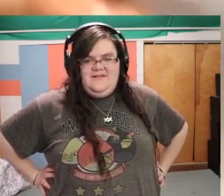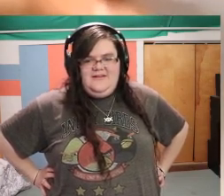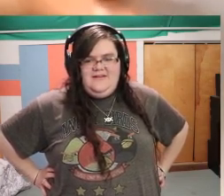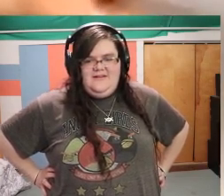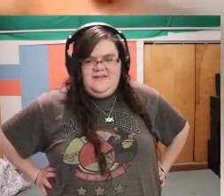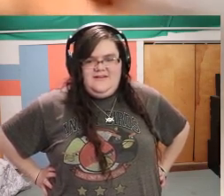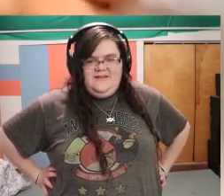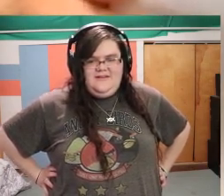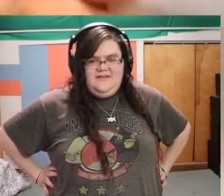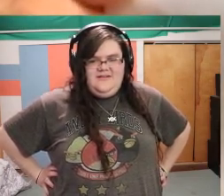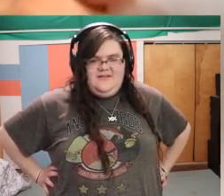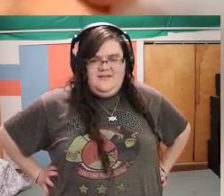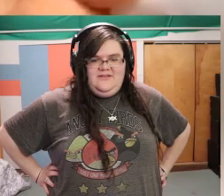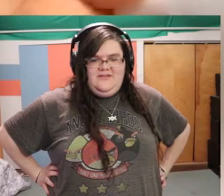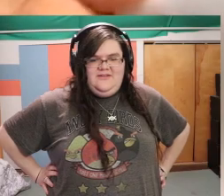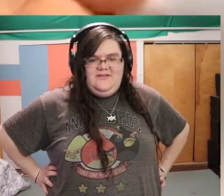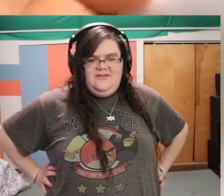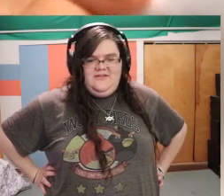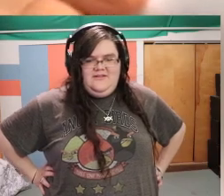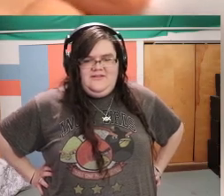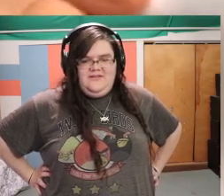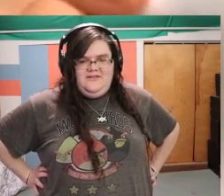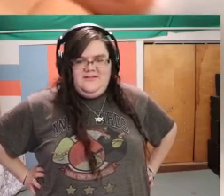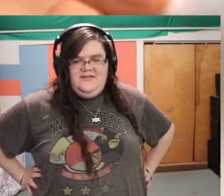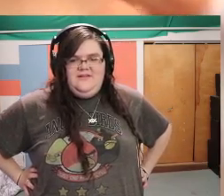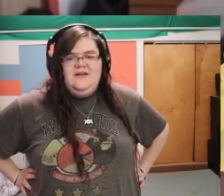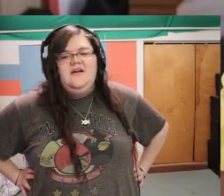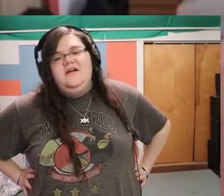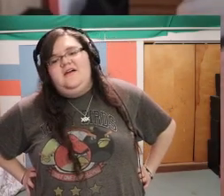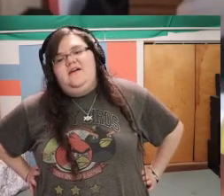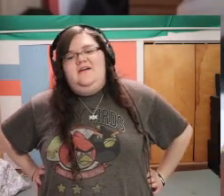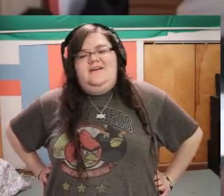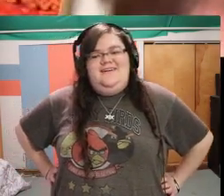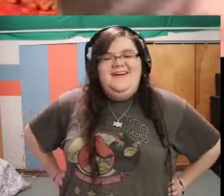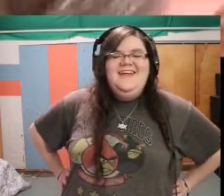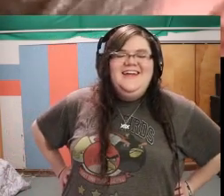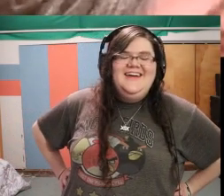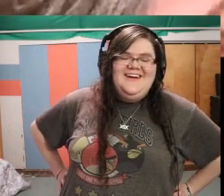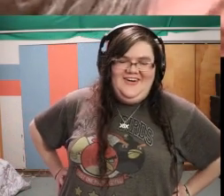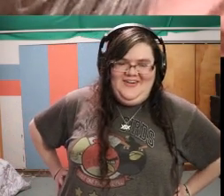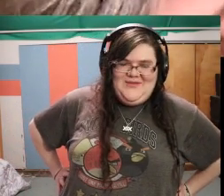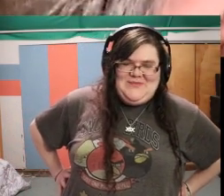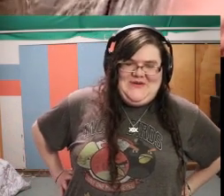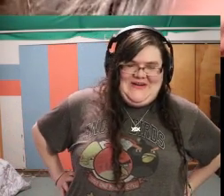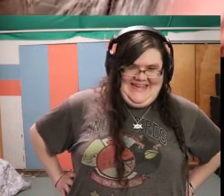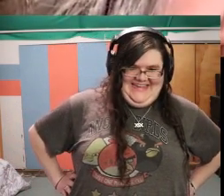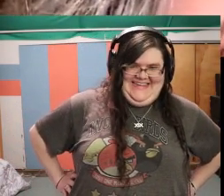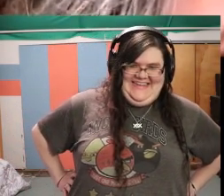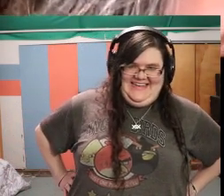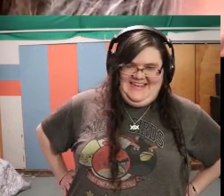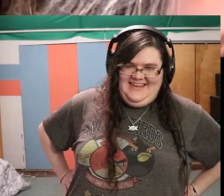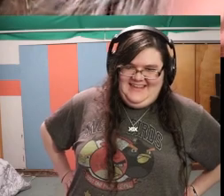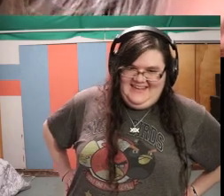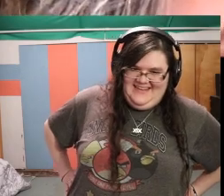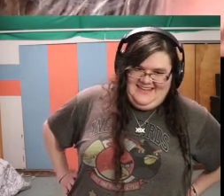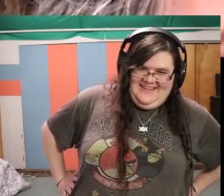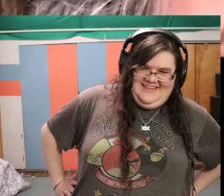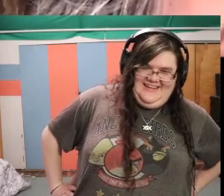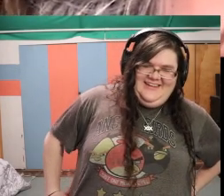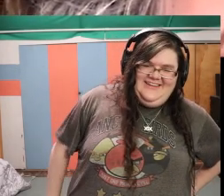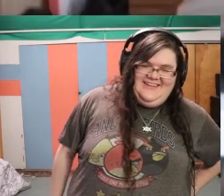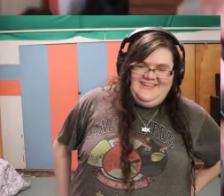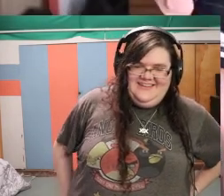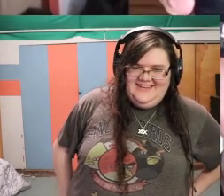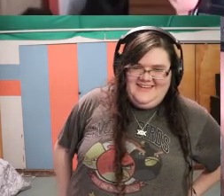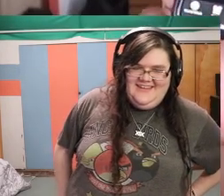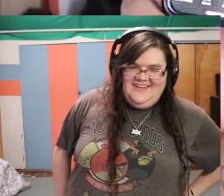me a YouTuber to draw in 30 seconds? All right, draw me. Oh, boy. Oh, wait, let me time you. Oh,